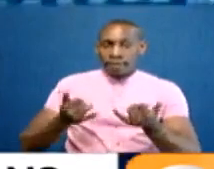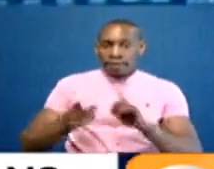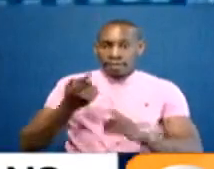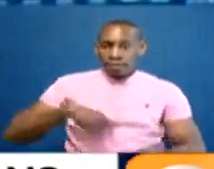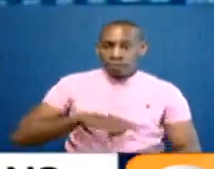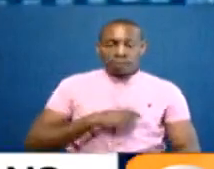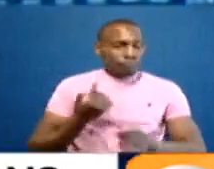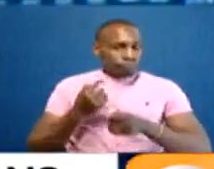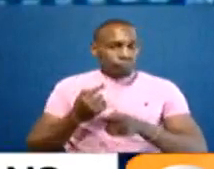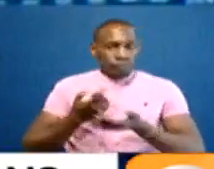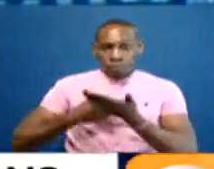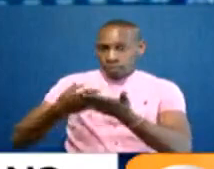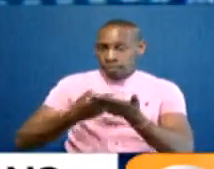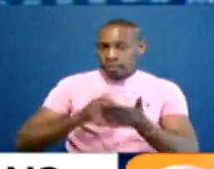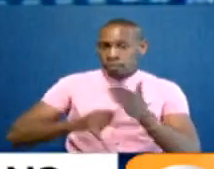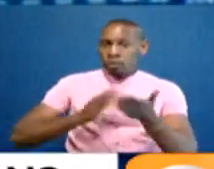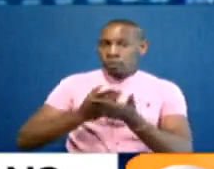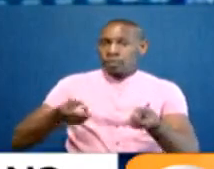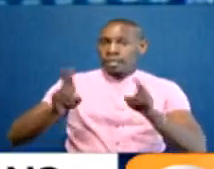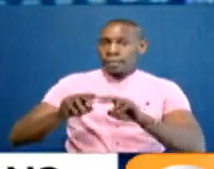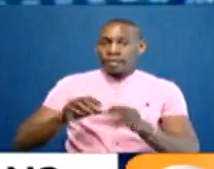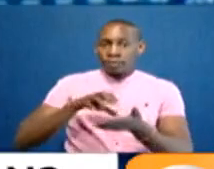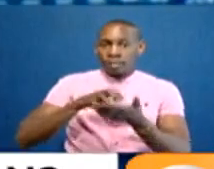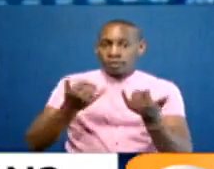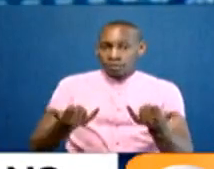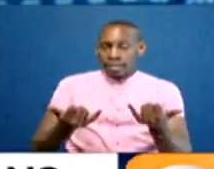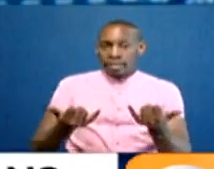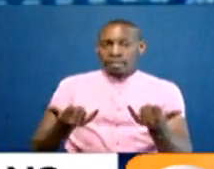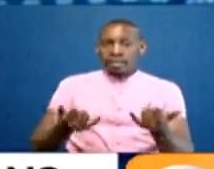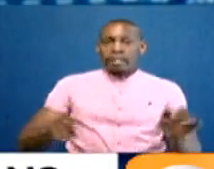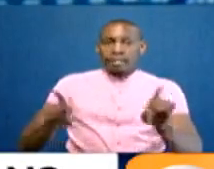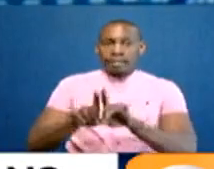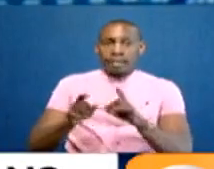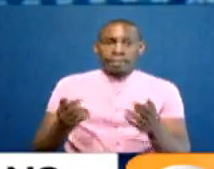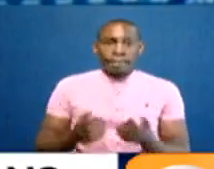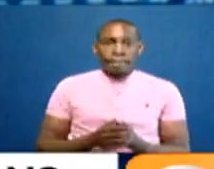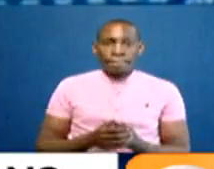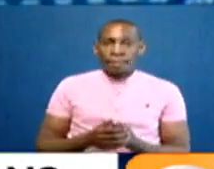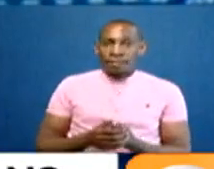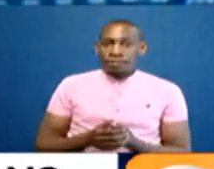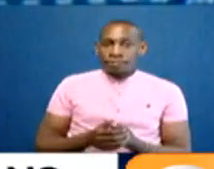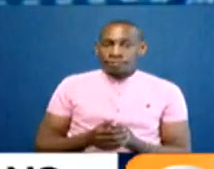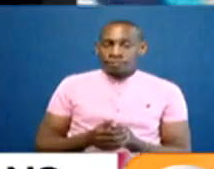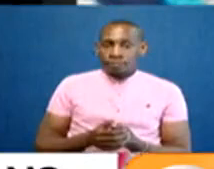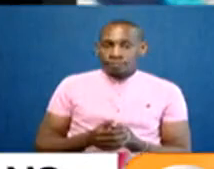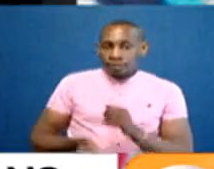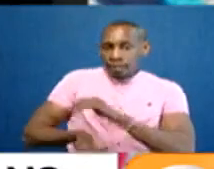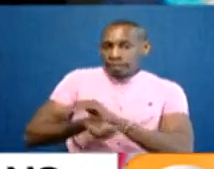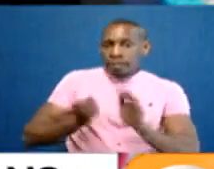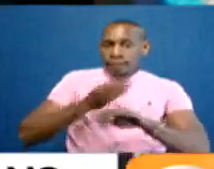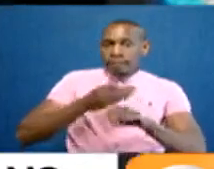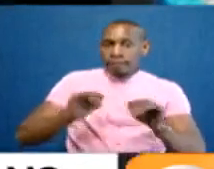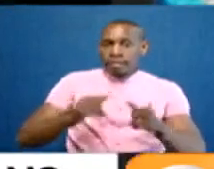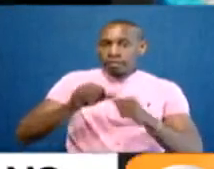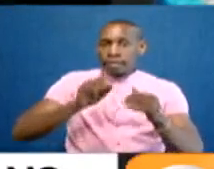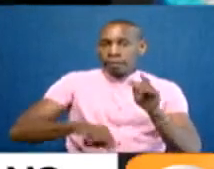look at what exactly is happening in this current environment and just get a scope of what fake news is all about and